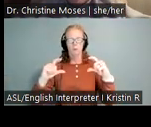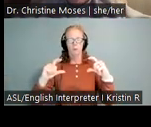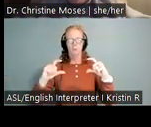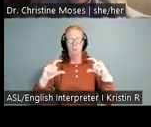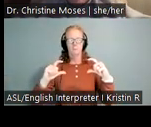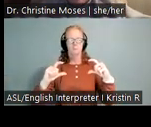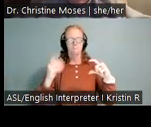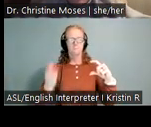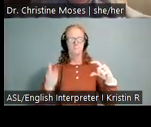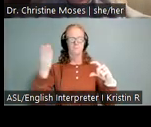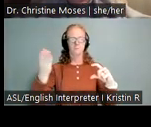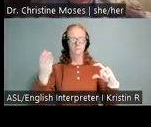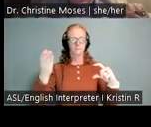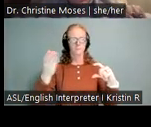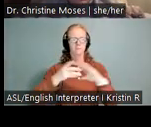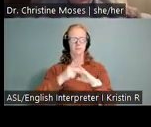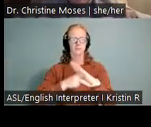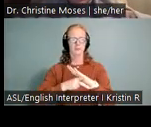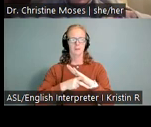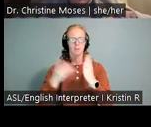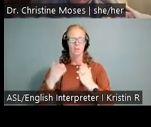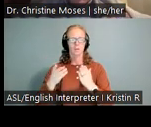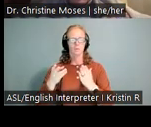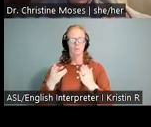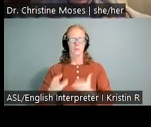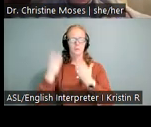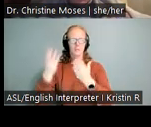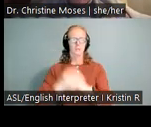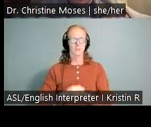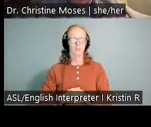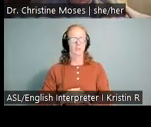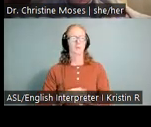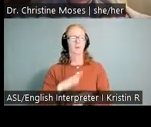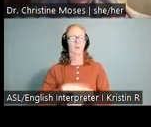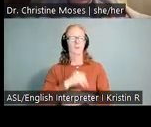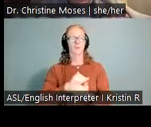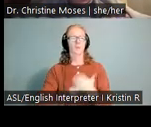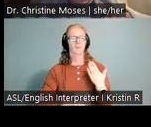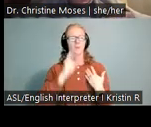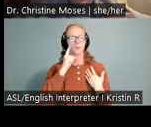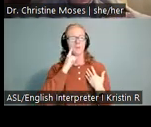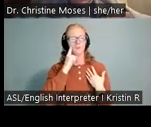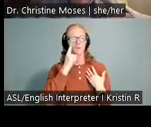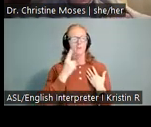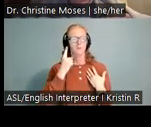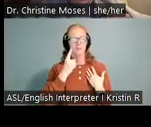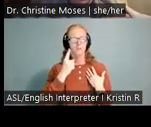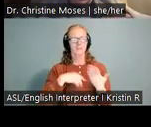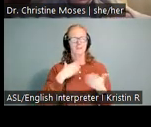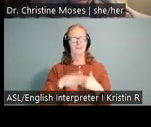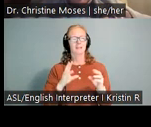a proposed policy recommendation shall be placed on the board's agenda for consideration at the next